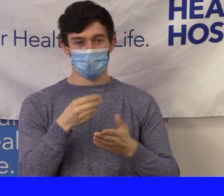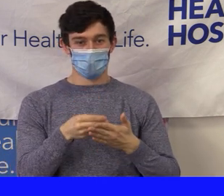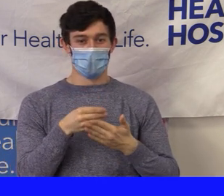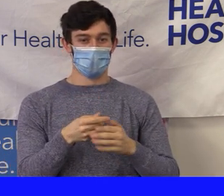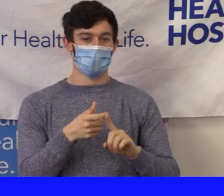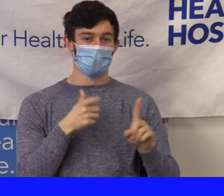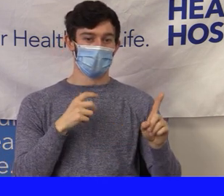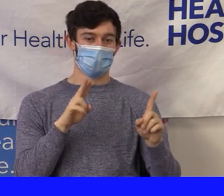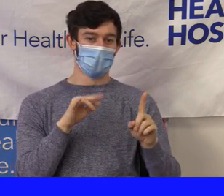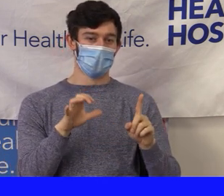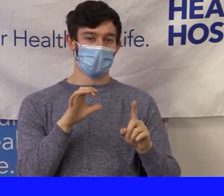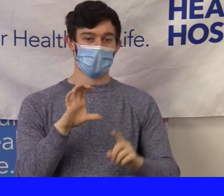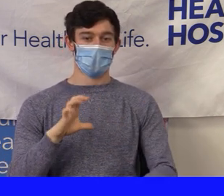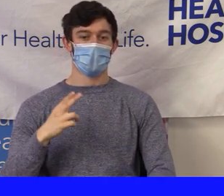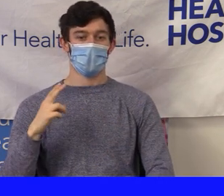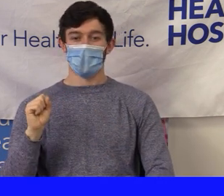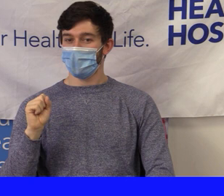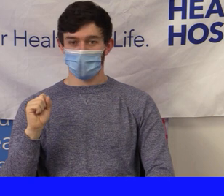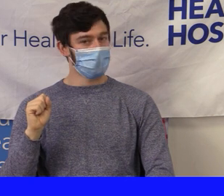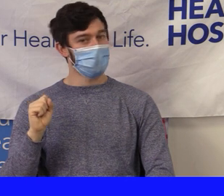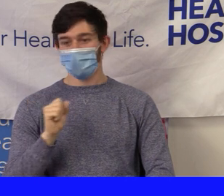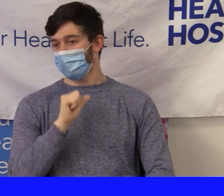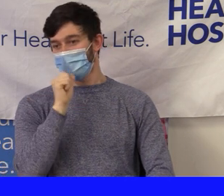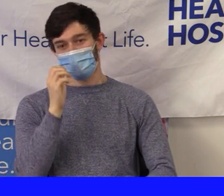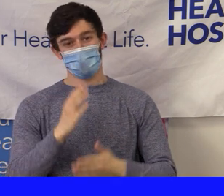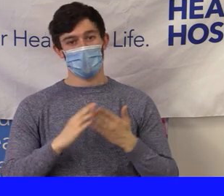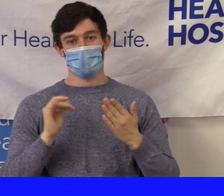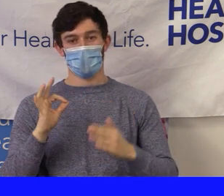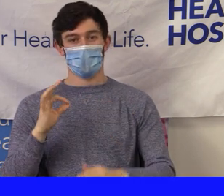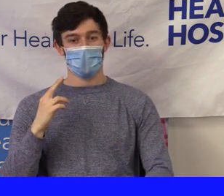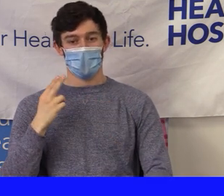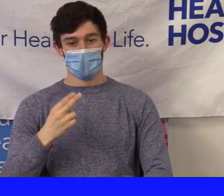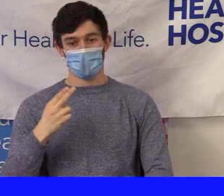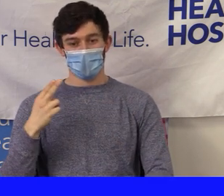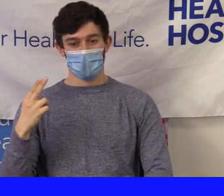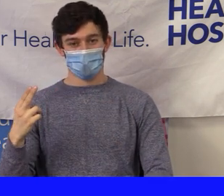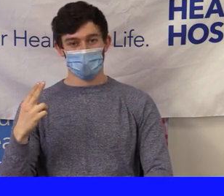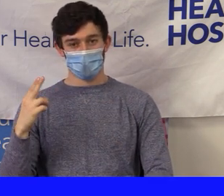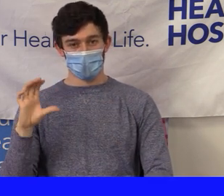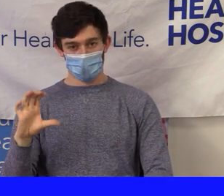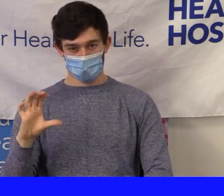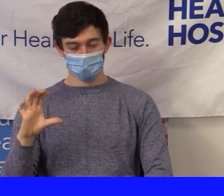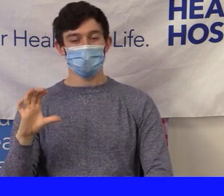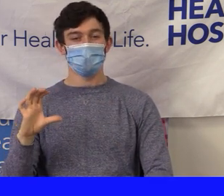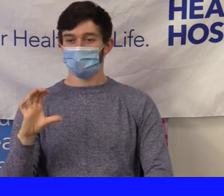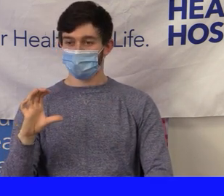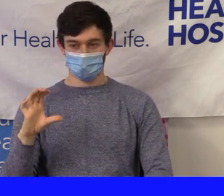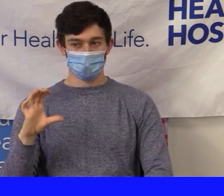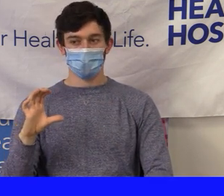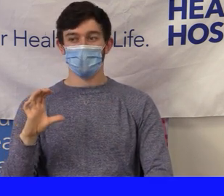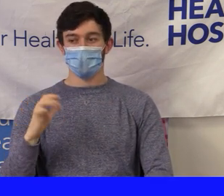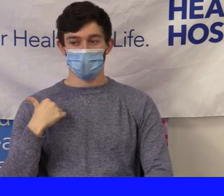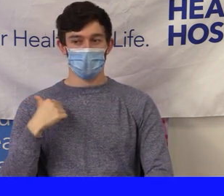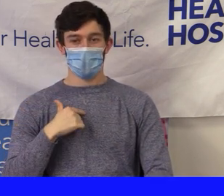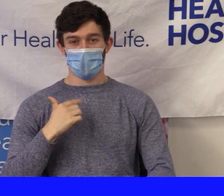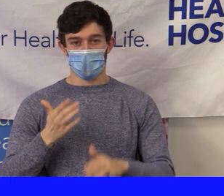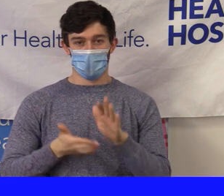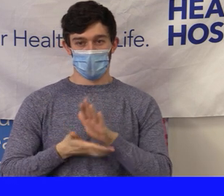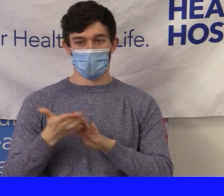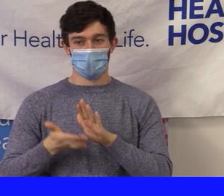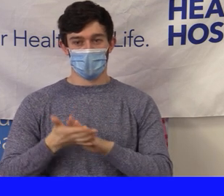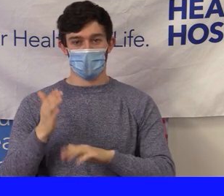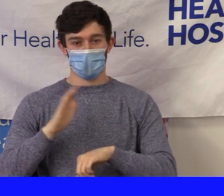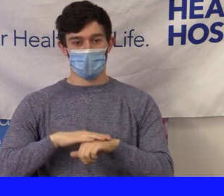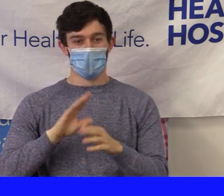city. CHS is not part of Health and Hospitals' expense or revenue. We operate clearly